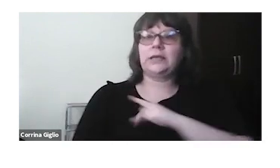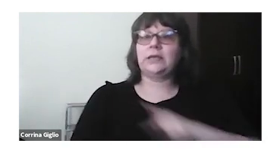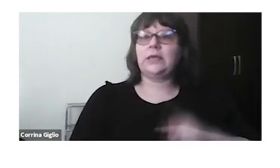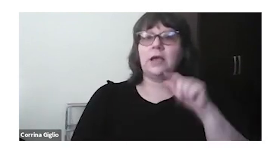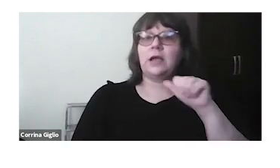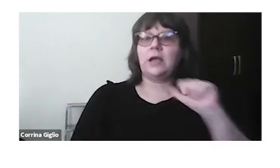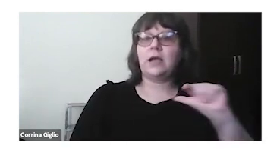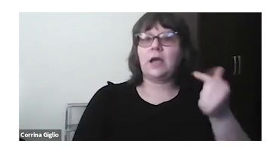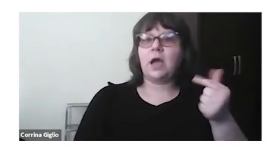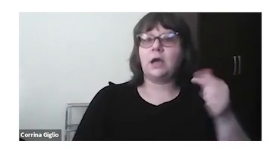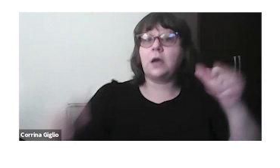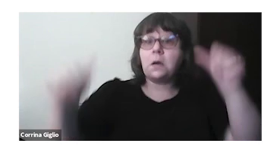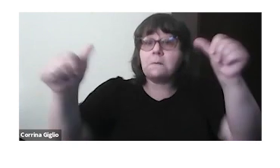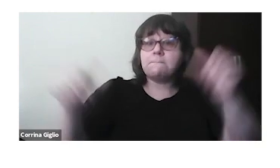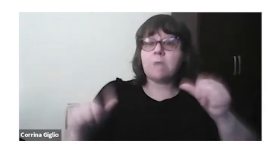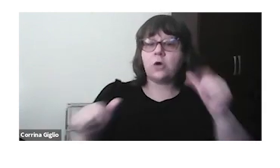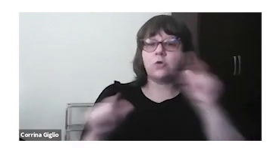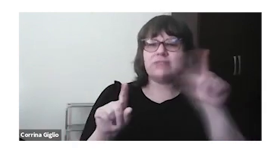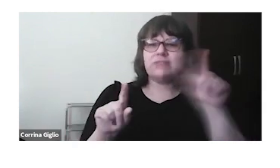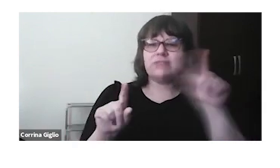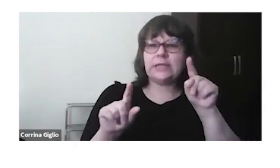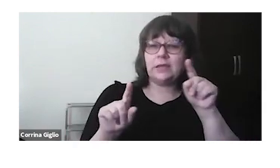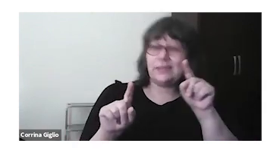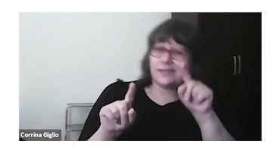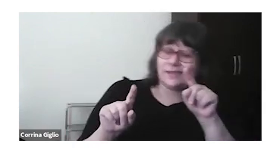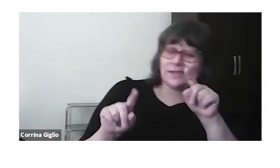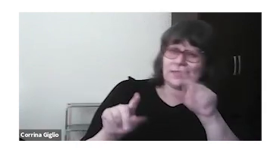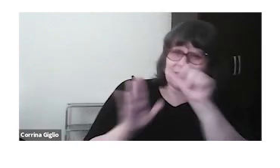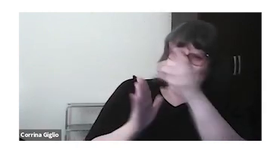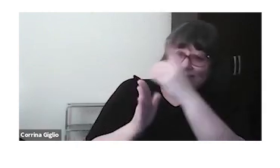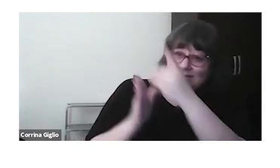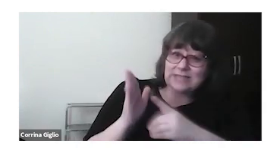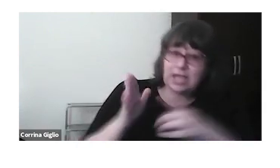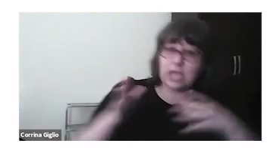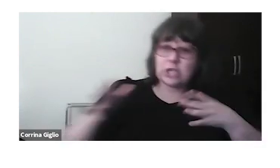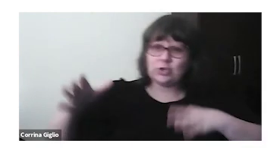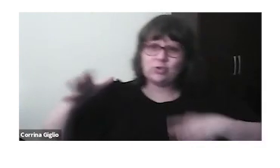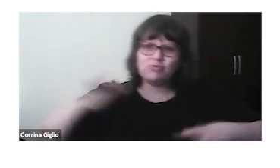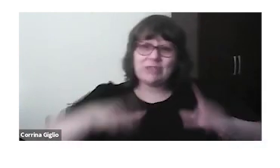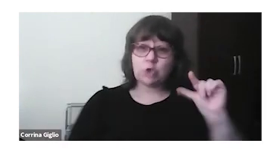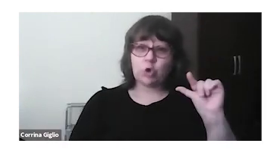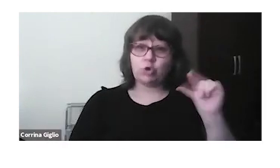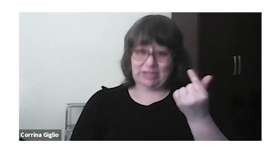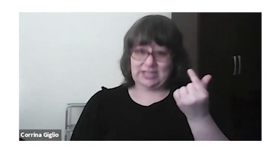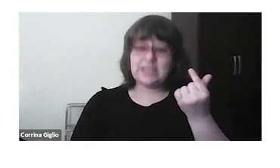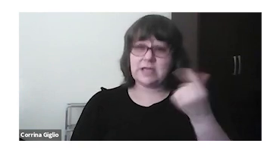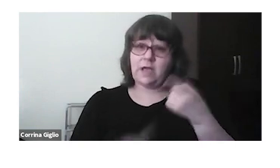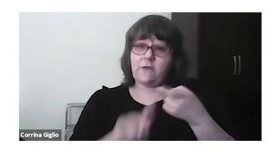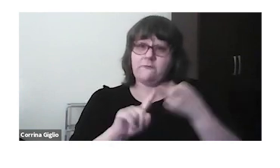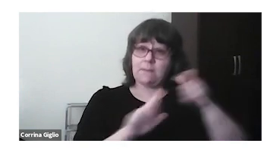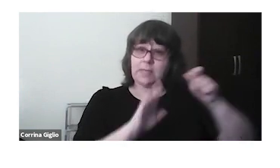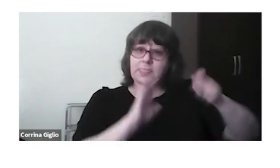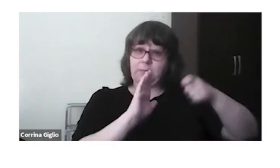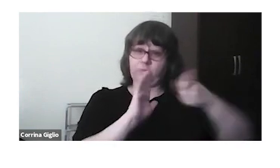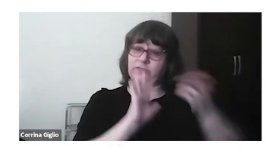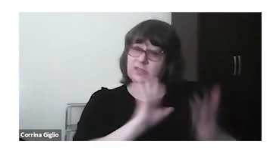poster. All the way down to like the satiny green dress that was from the shoot.